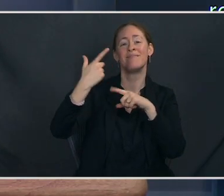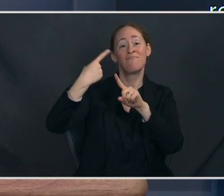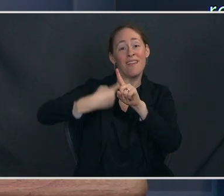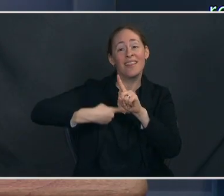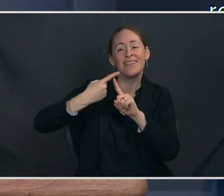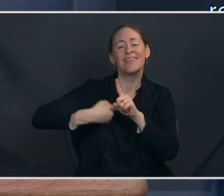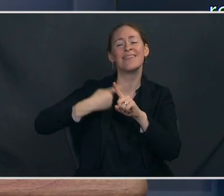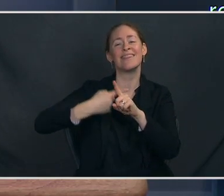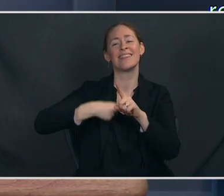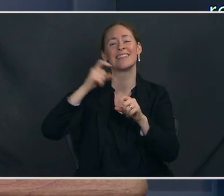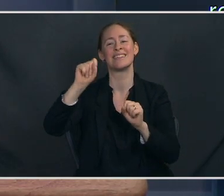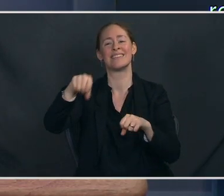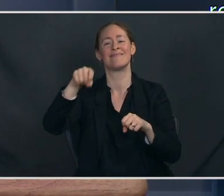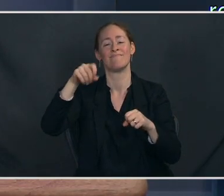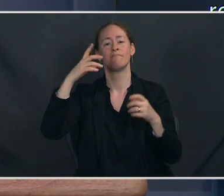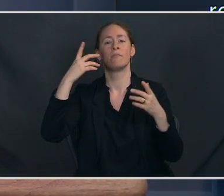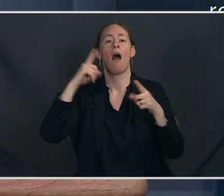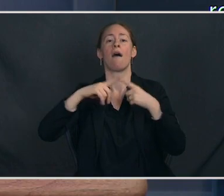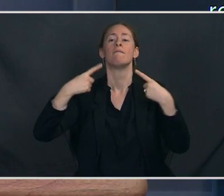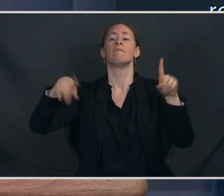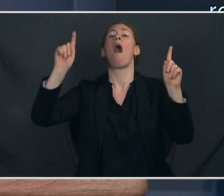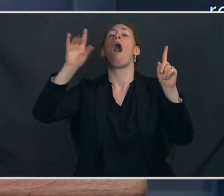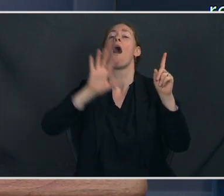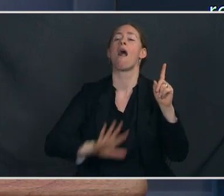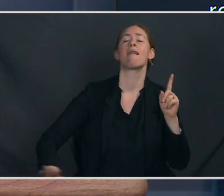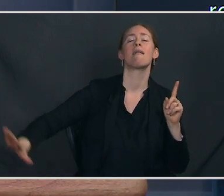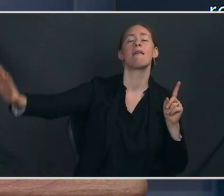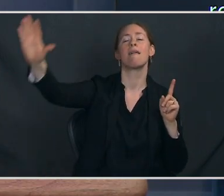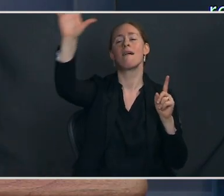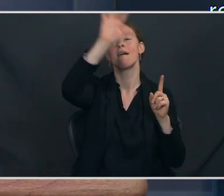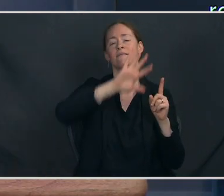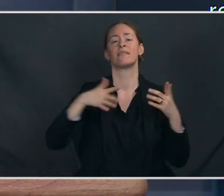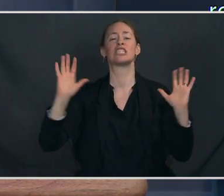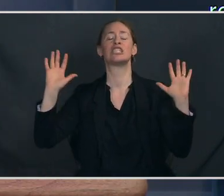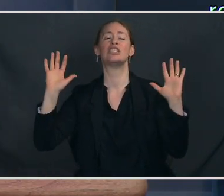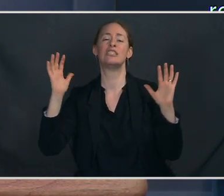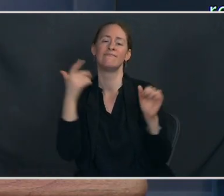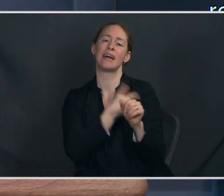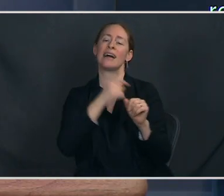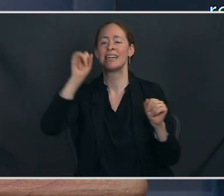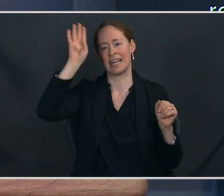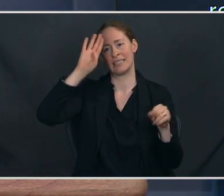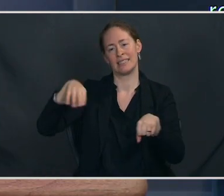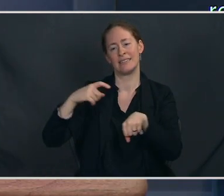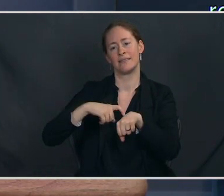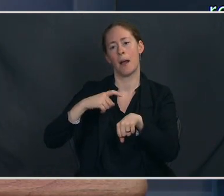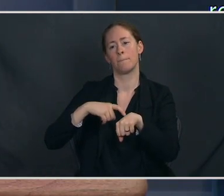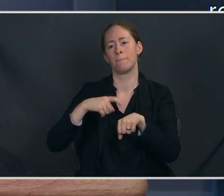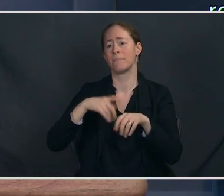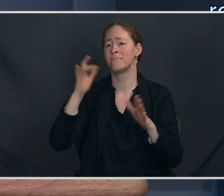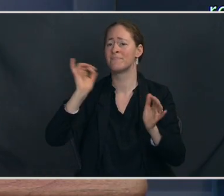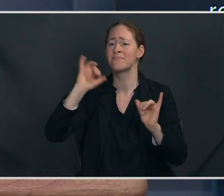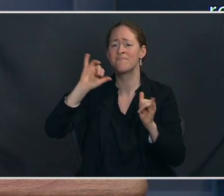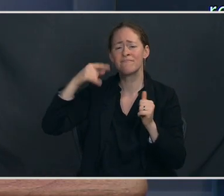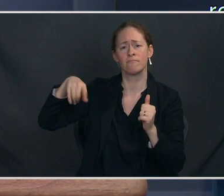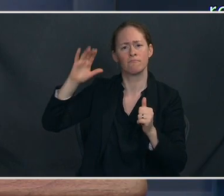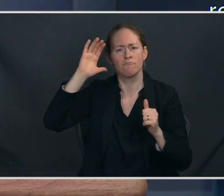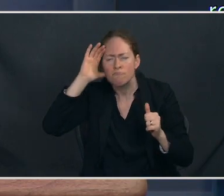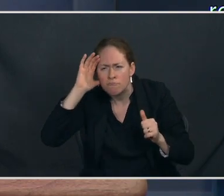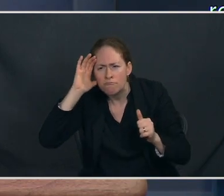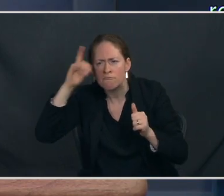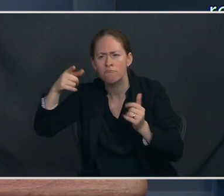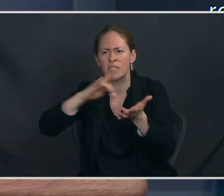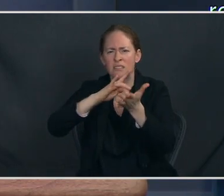population to be vaccinated. And as always, he's guided, as we all are, by scientists and medical experts, and